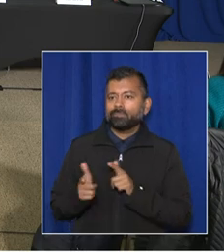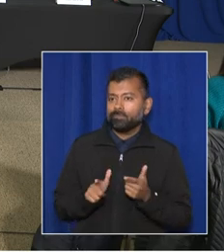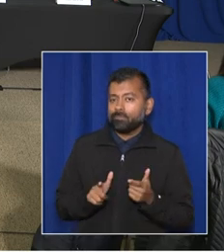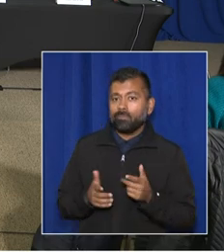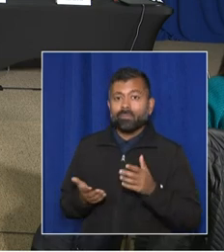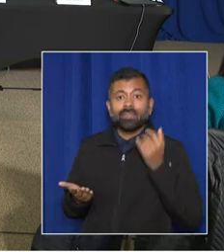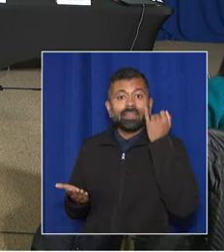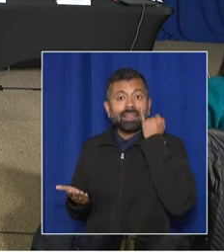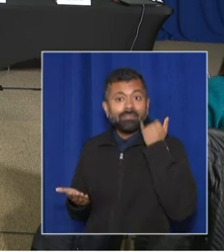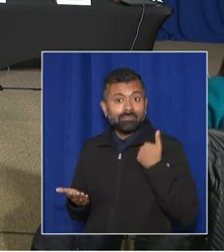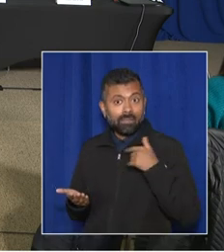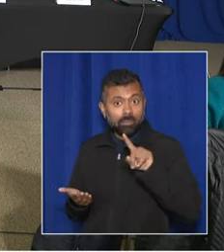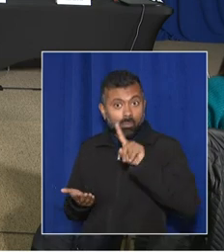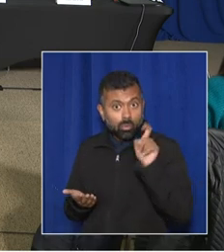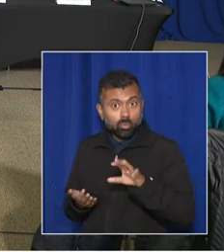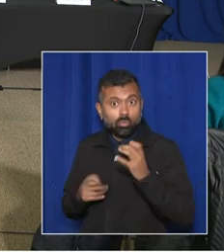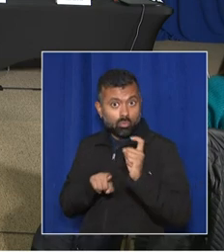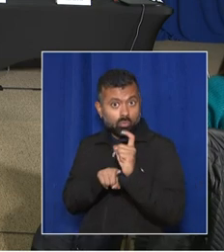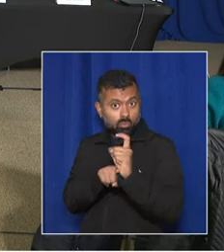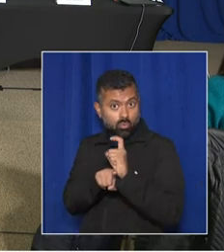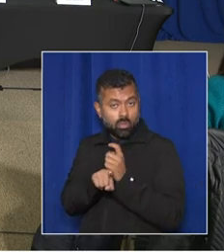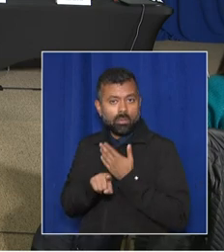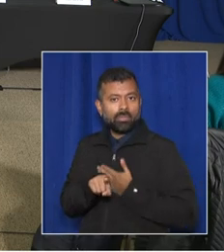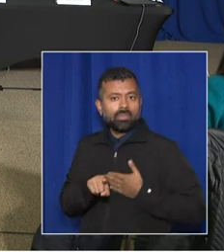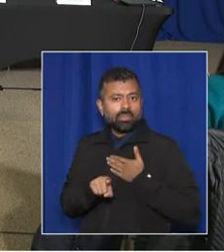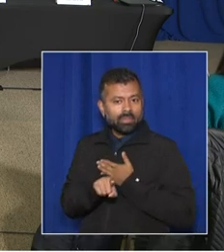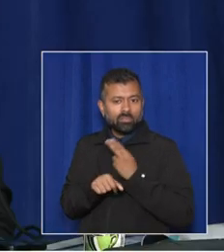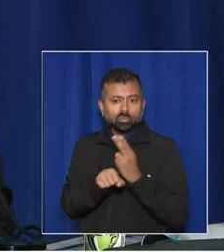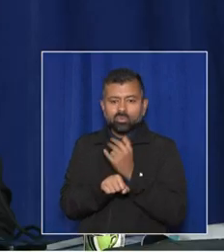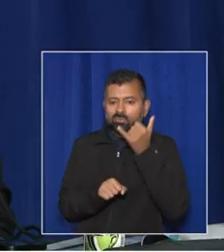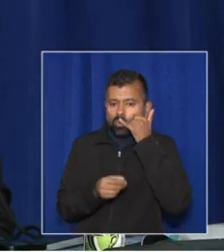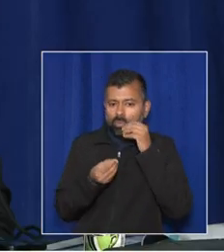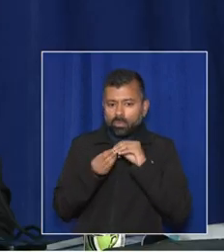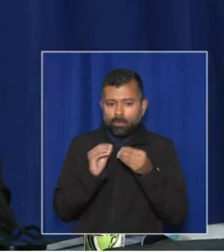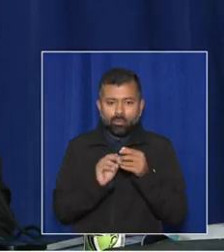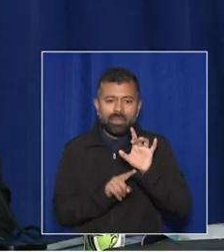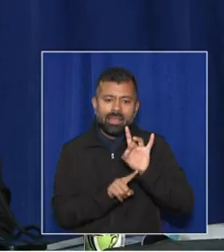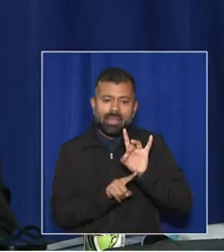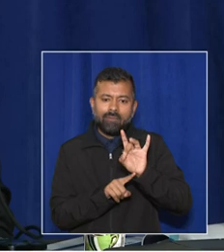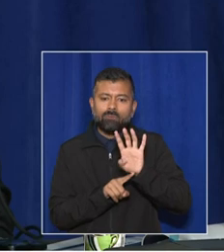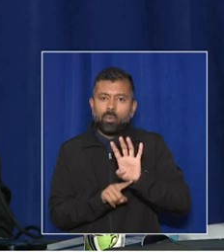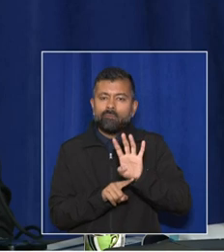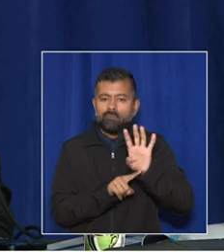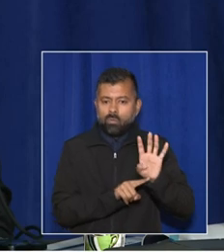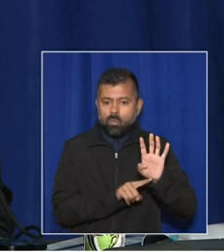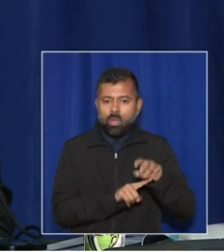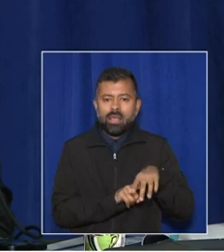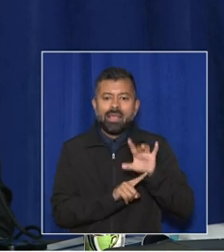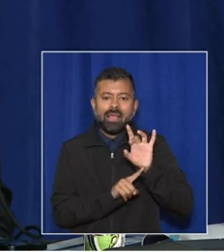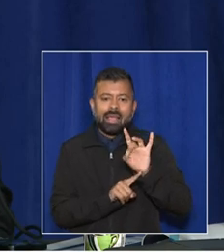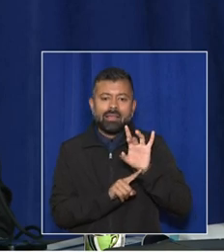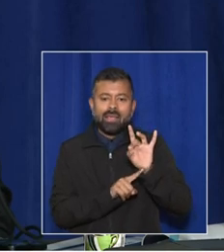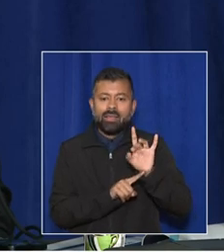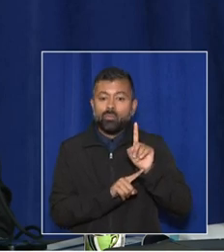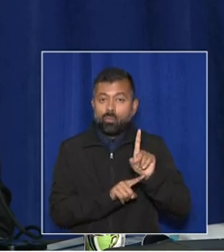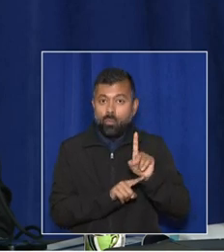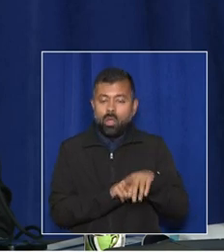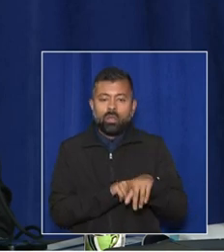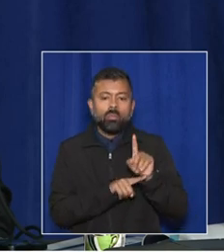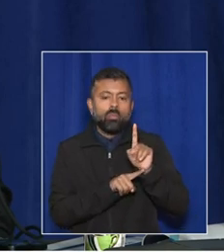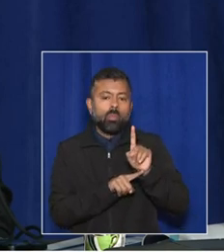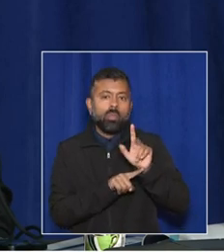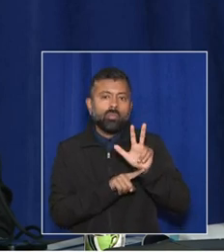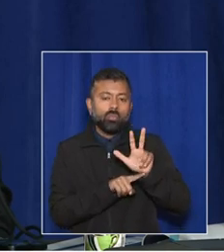844-881-1314 and press 0, and then you'll be loaded into the queue. Our first question is going to come from Andre. Andre, we can hear you.